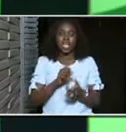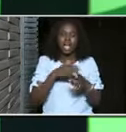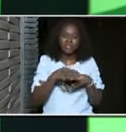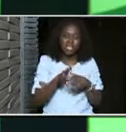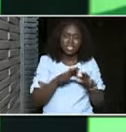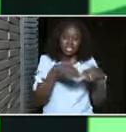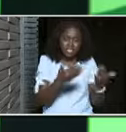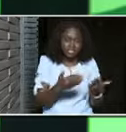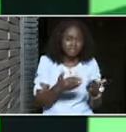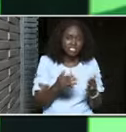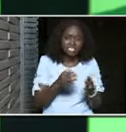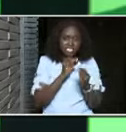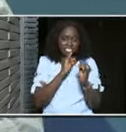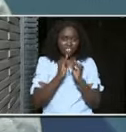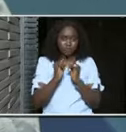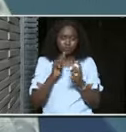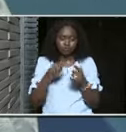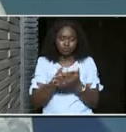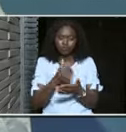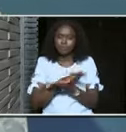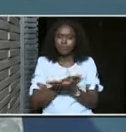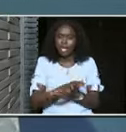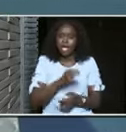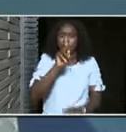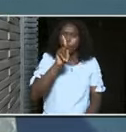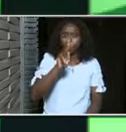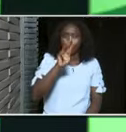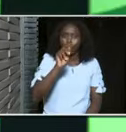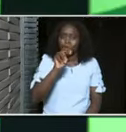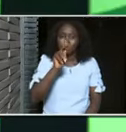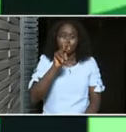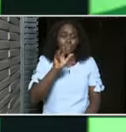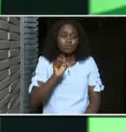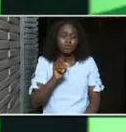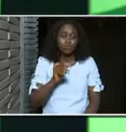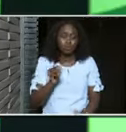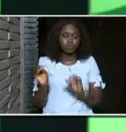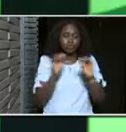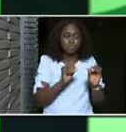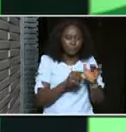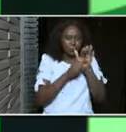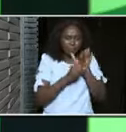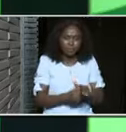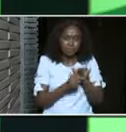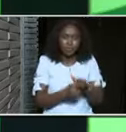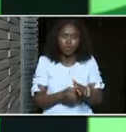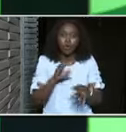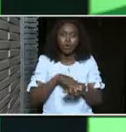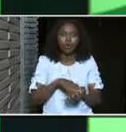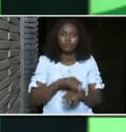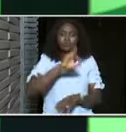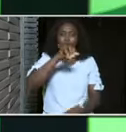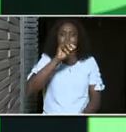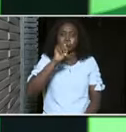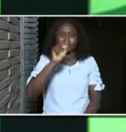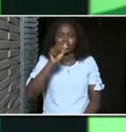newspaper. I mean, Kwankwaso was accused of having put pressure on President Goodluck Jonathan to remove him because of certain comments he